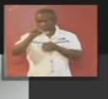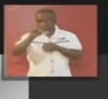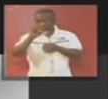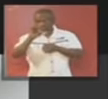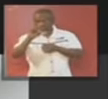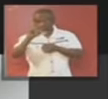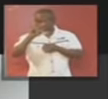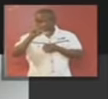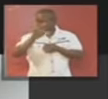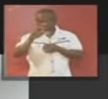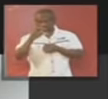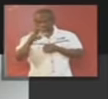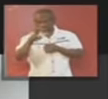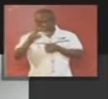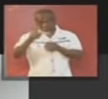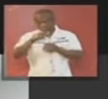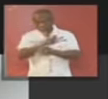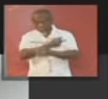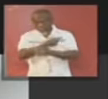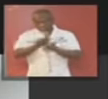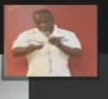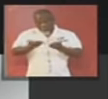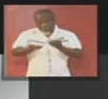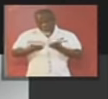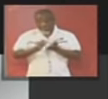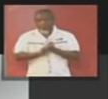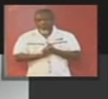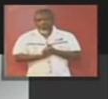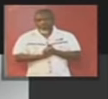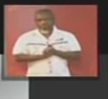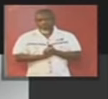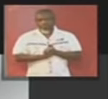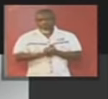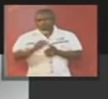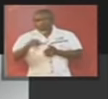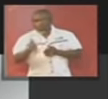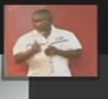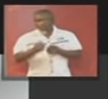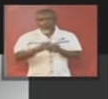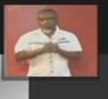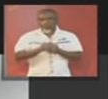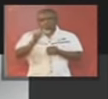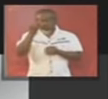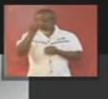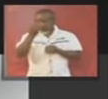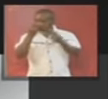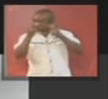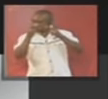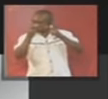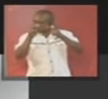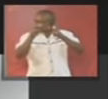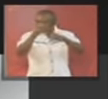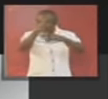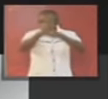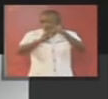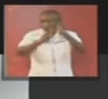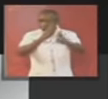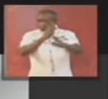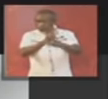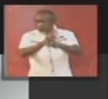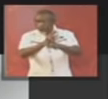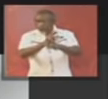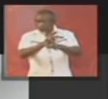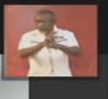know, Minister, that you say that you all will monitor the situation globally with the pandemic and then advise the Prime